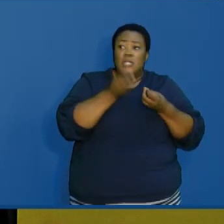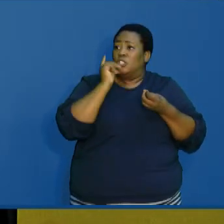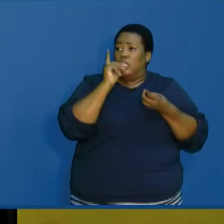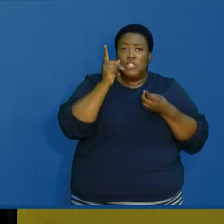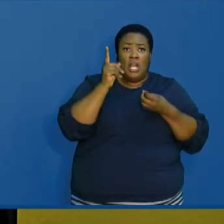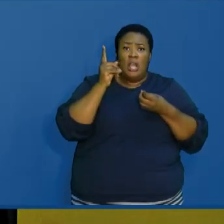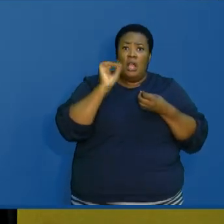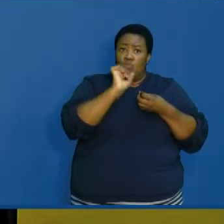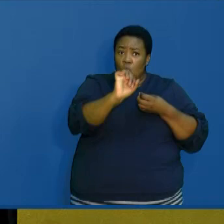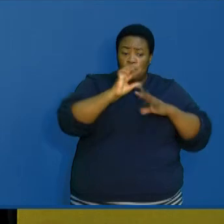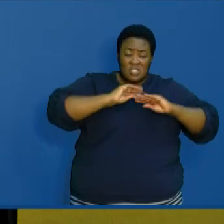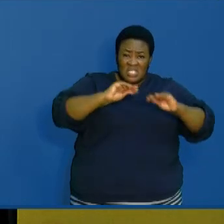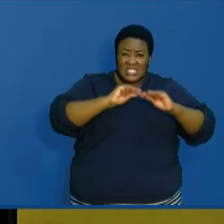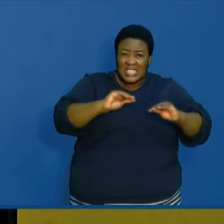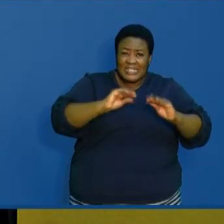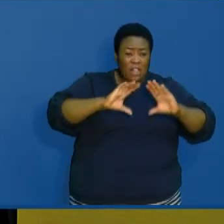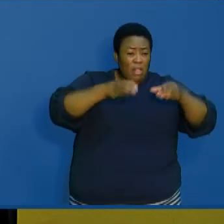treated with you in class.